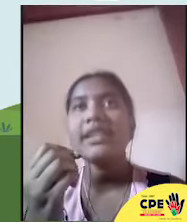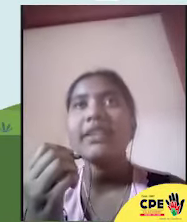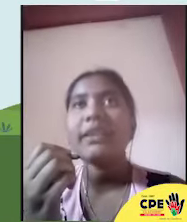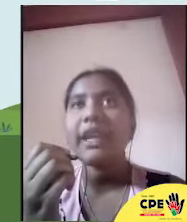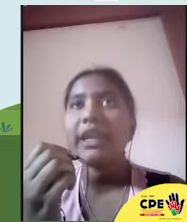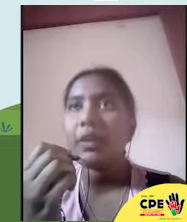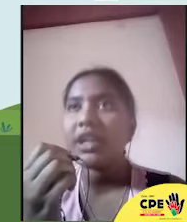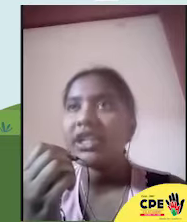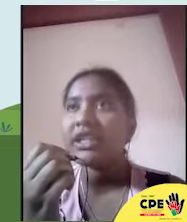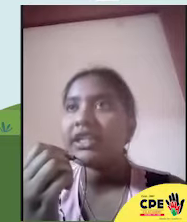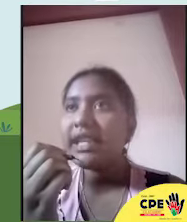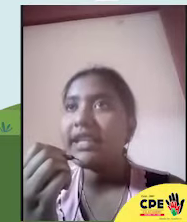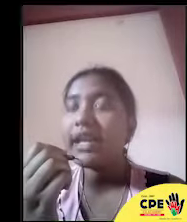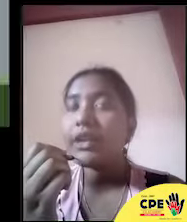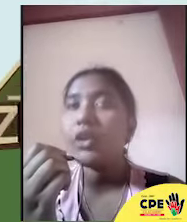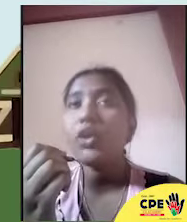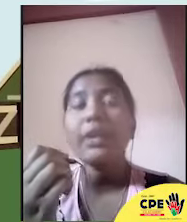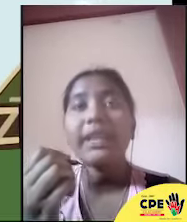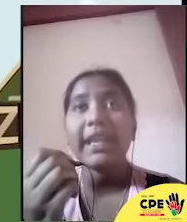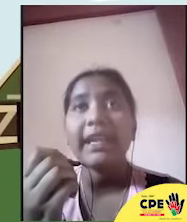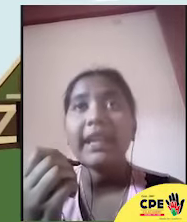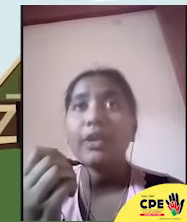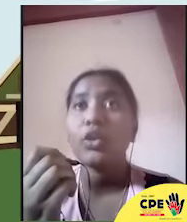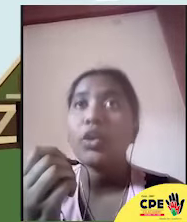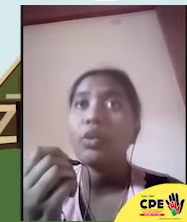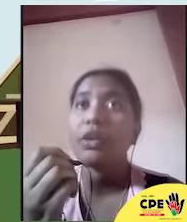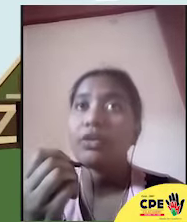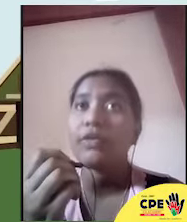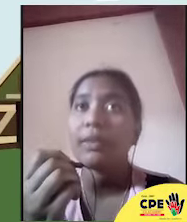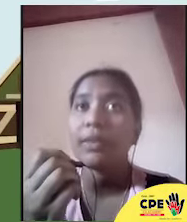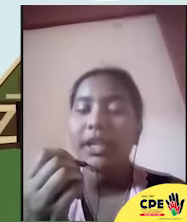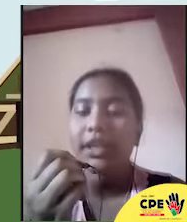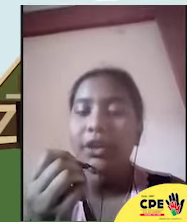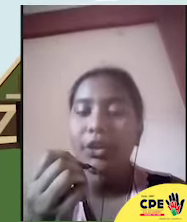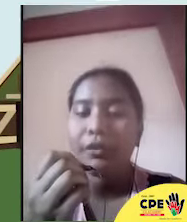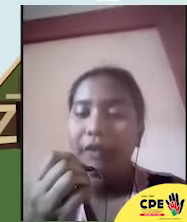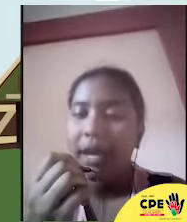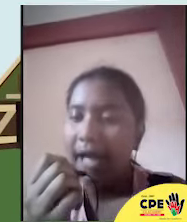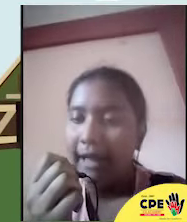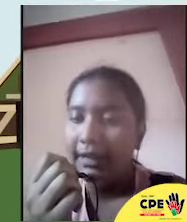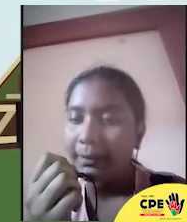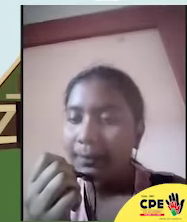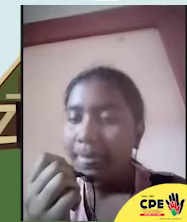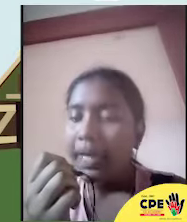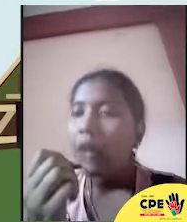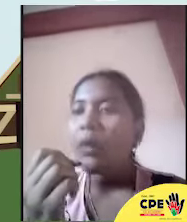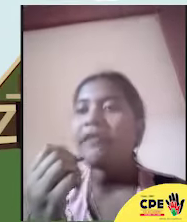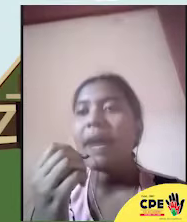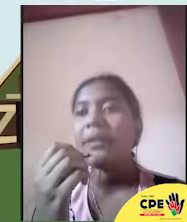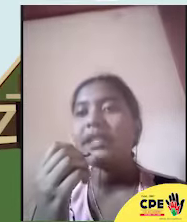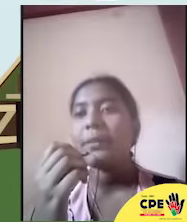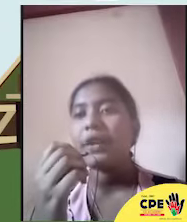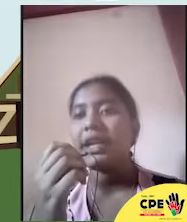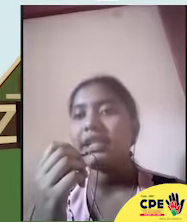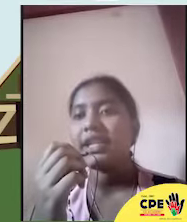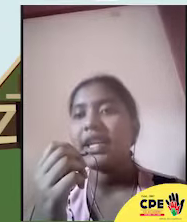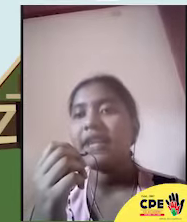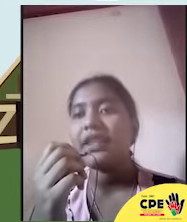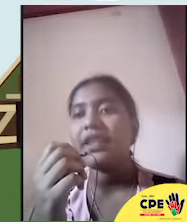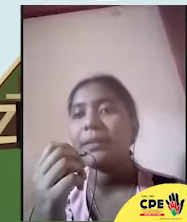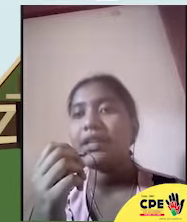still remaining question telling that who will gain and who will lose from the present new farm act. Why farmers are